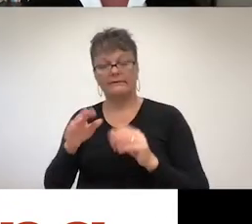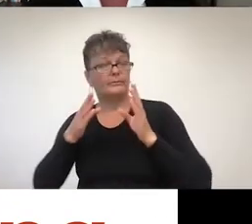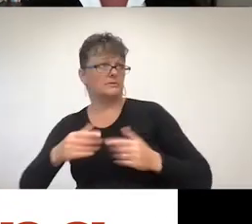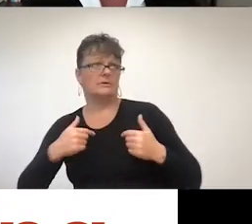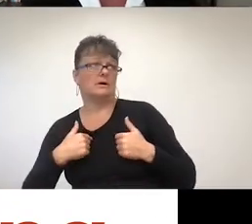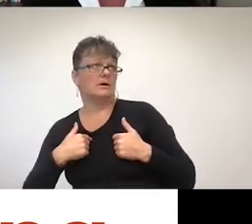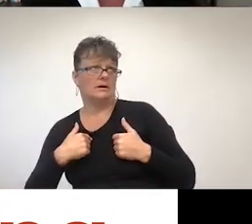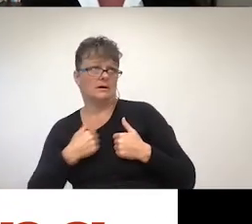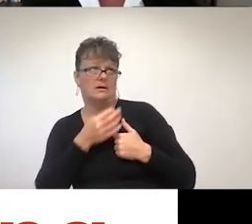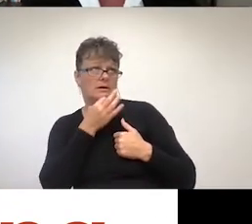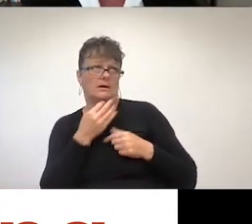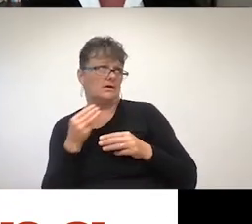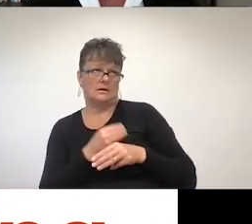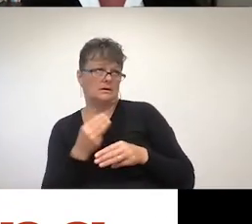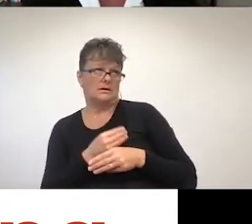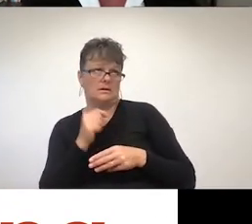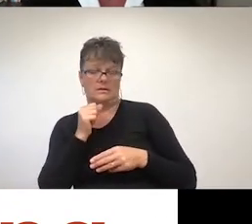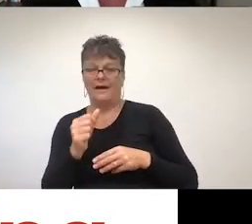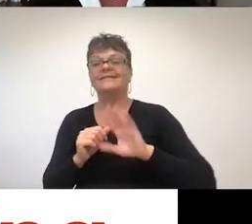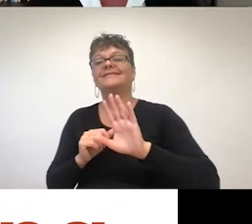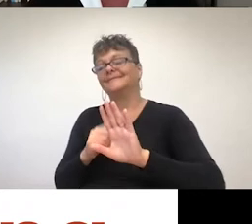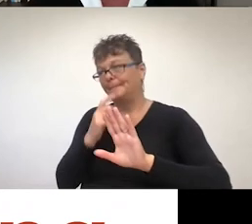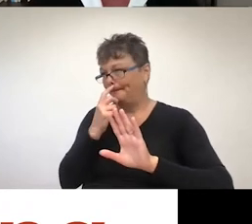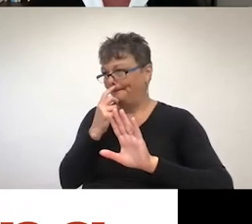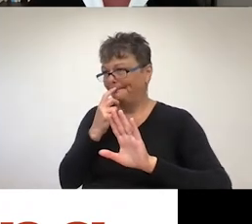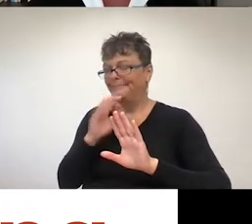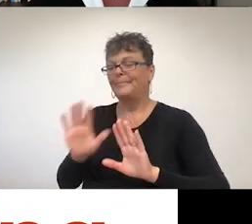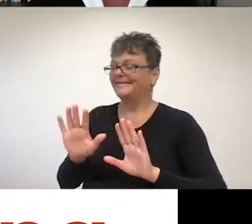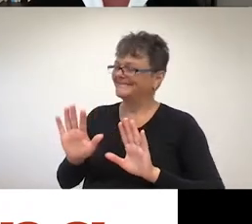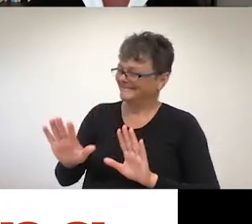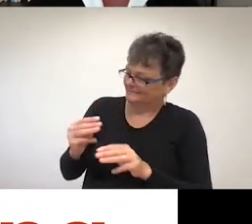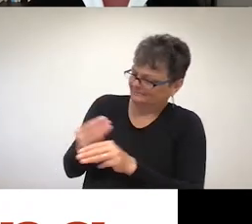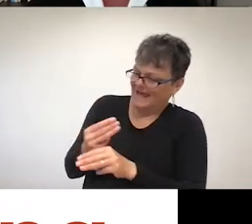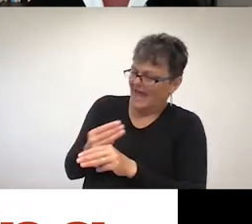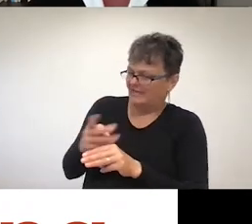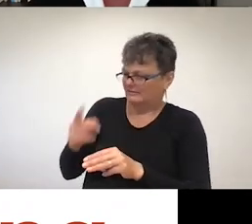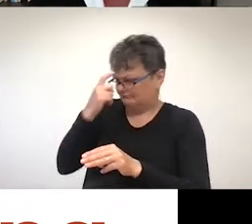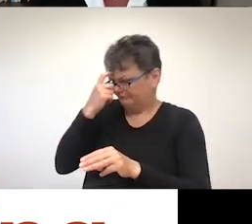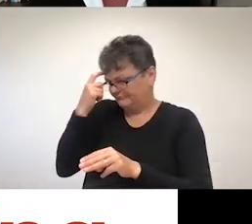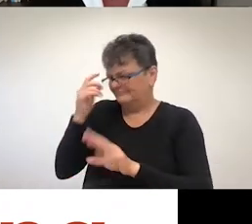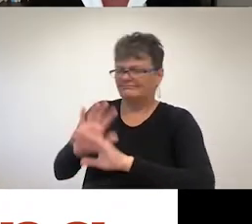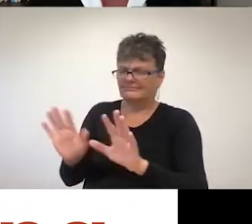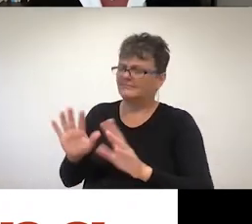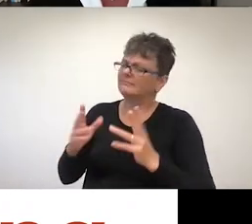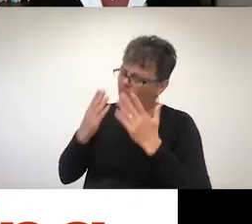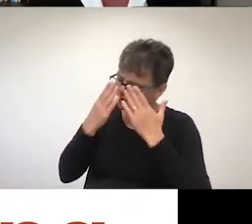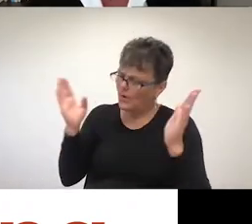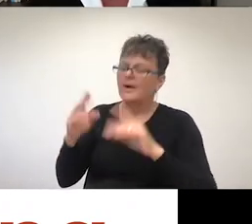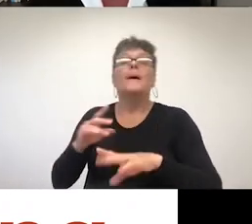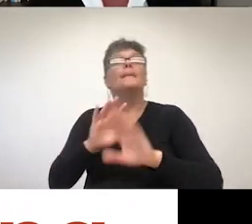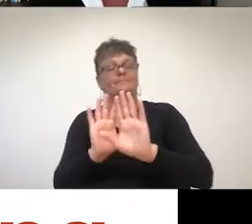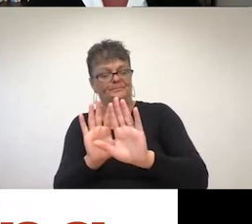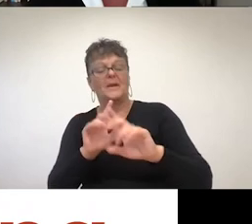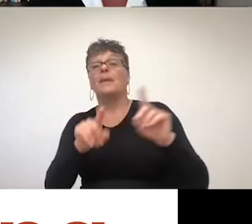person, although we're working with our students to not box themselves in like that and instead have that growth mindset. But here's something that this